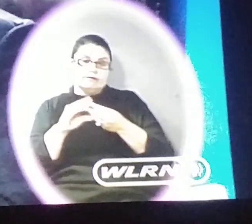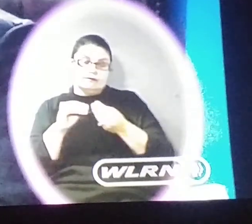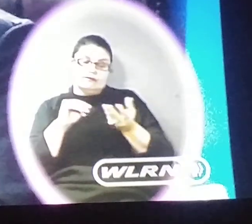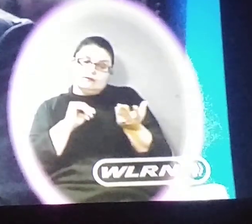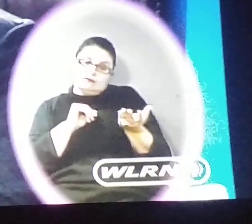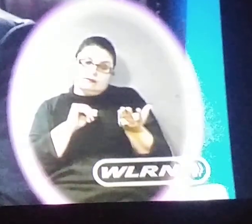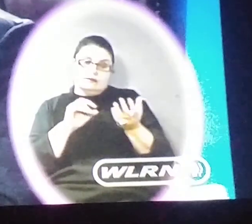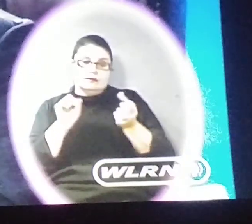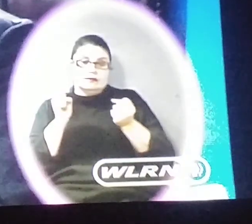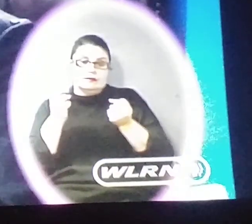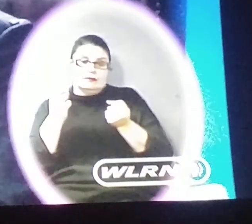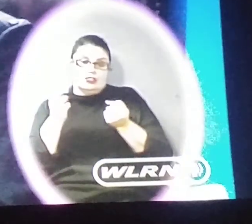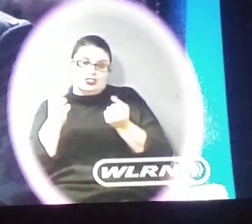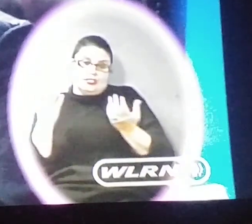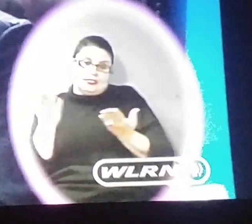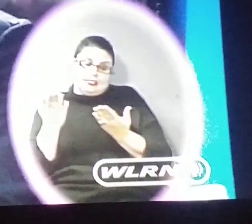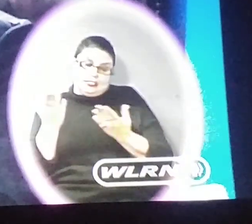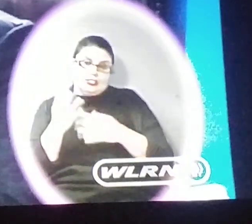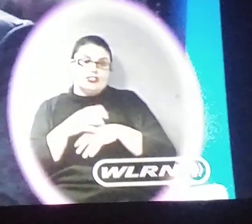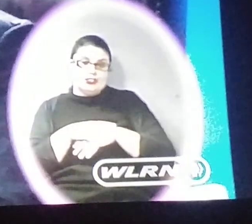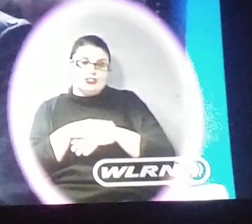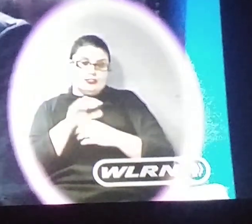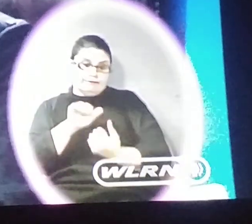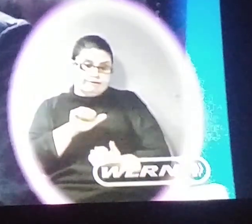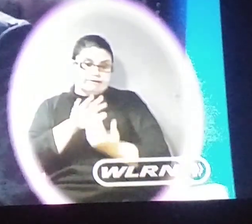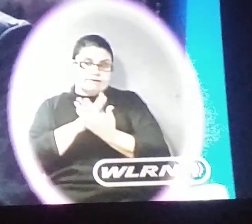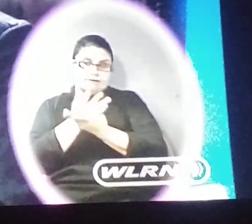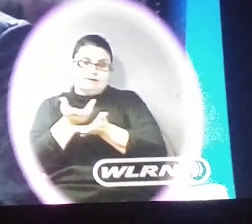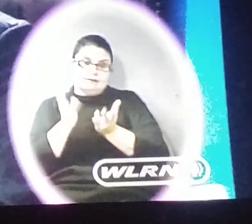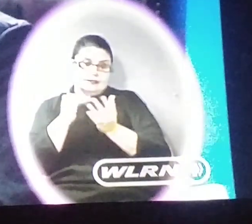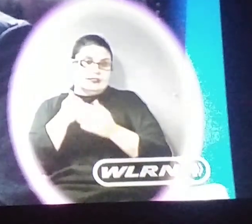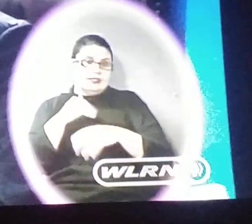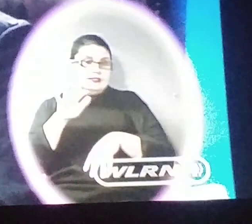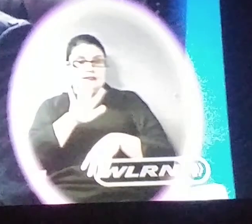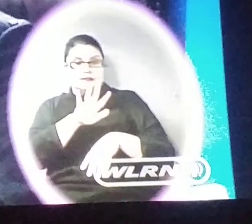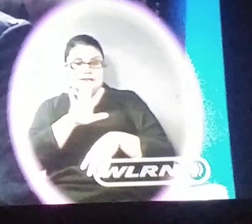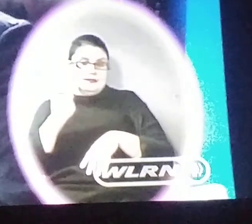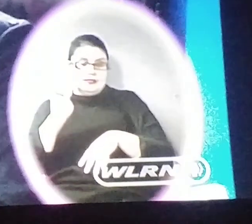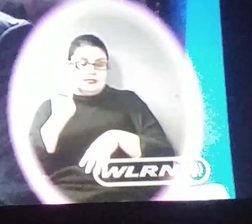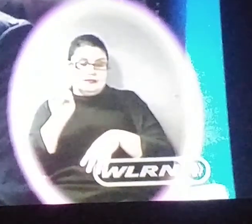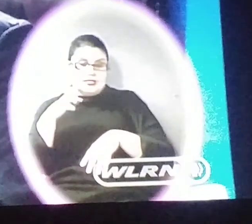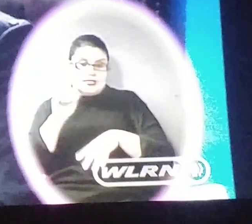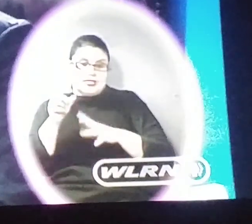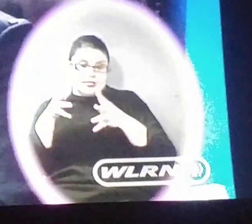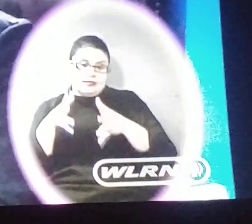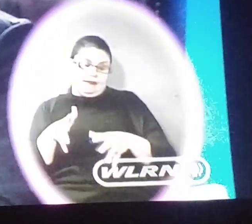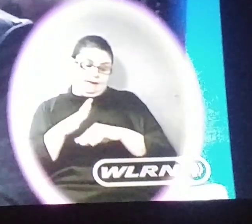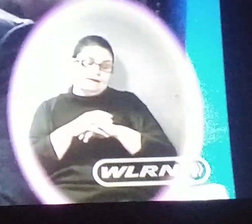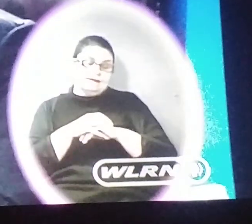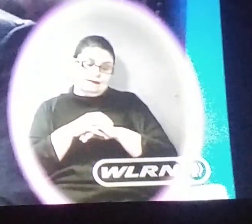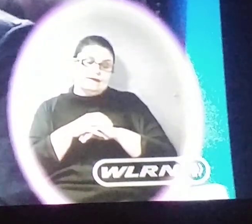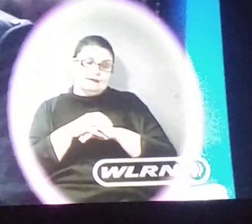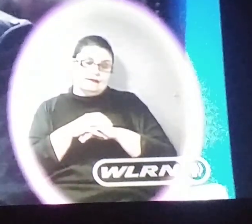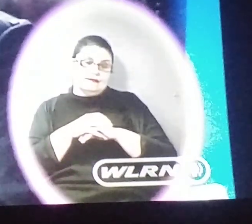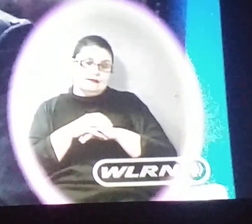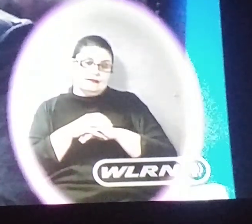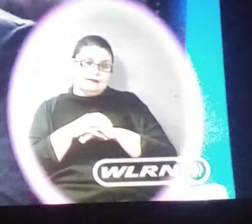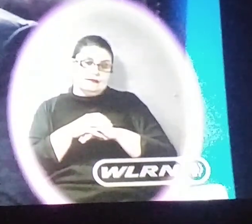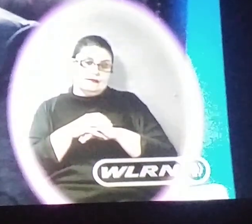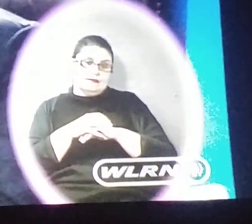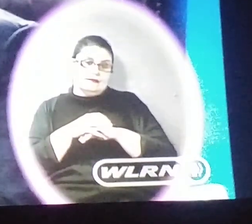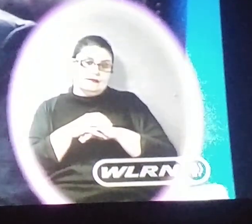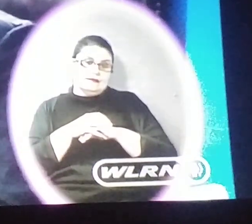so she's here, I think, to address the board. She has 57 seconds, and right now, I think